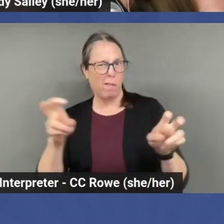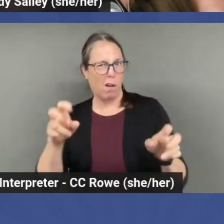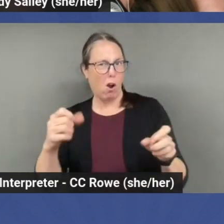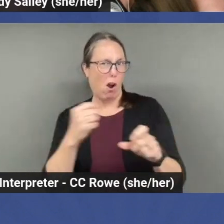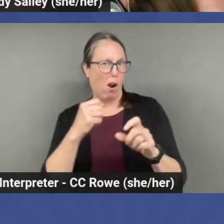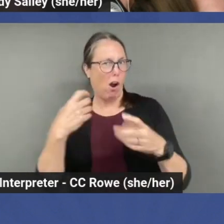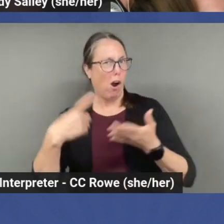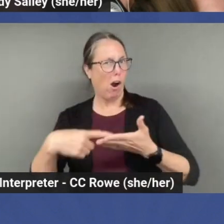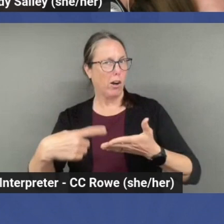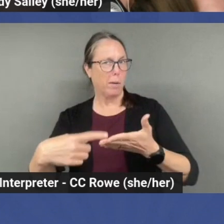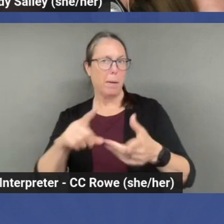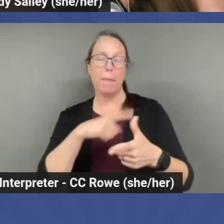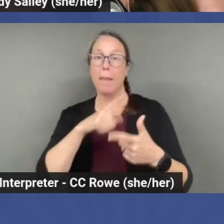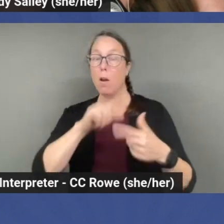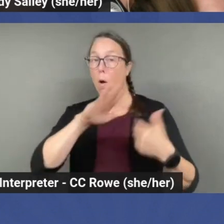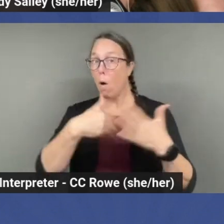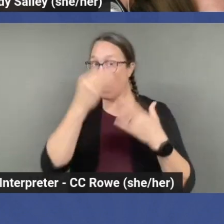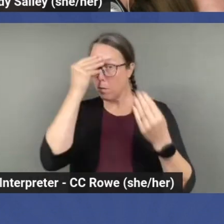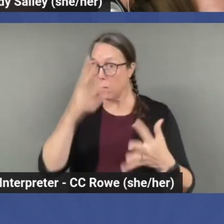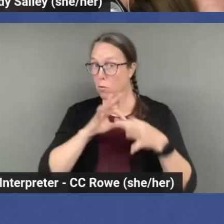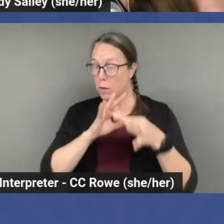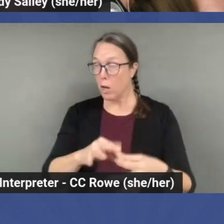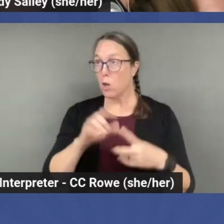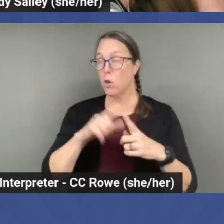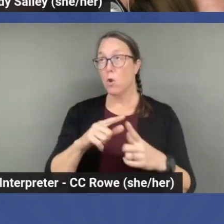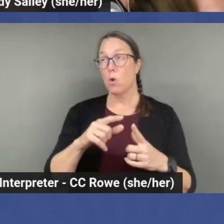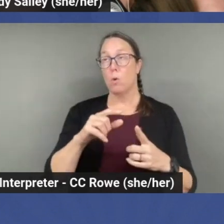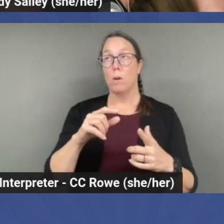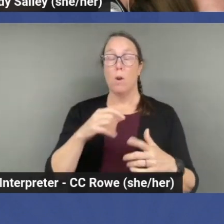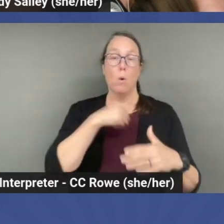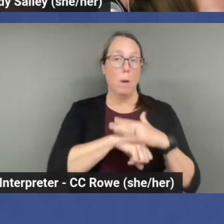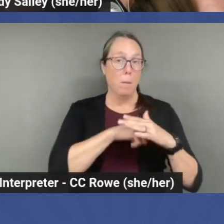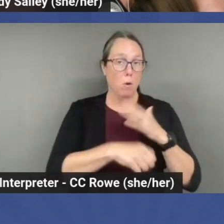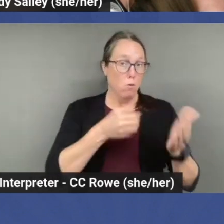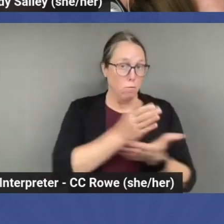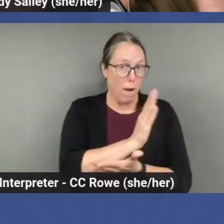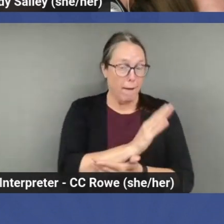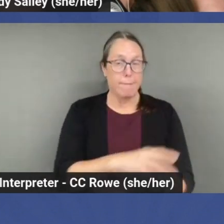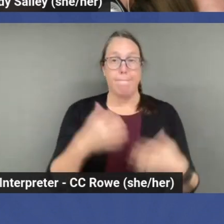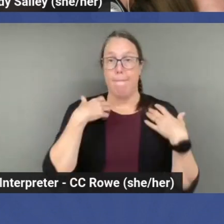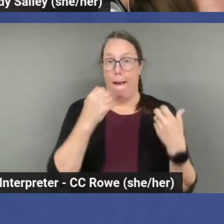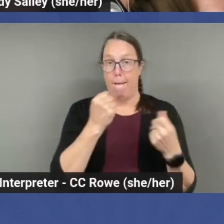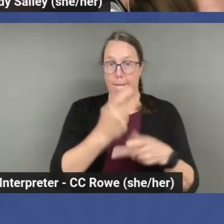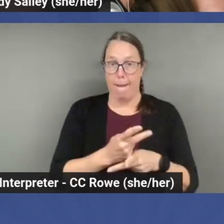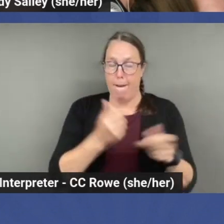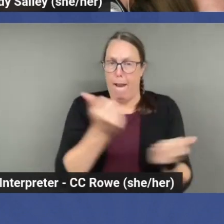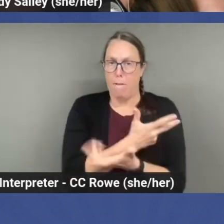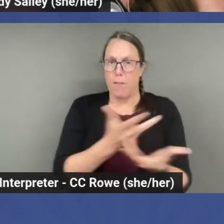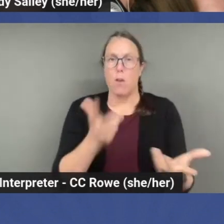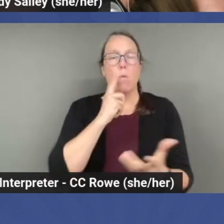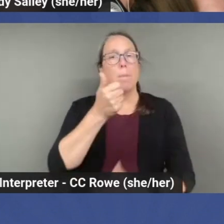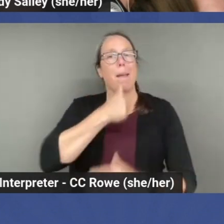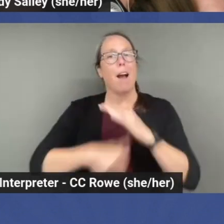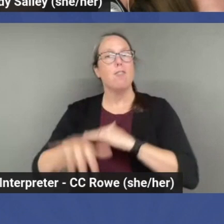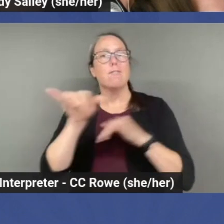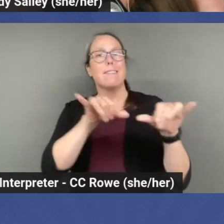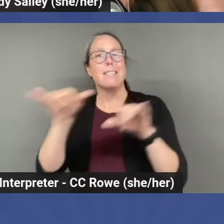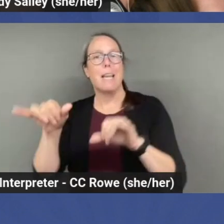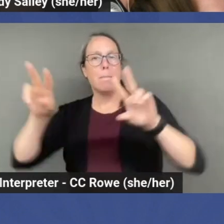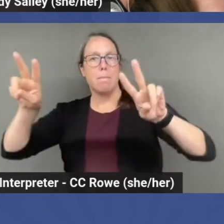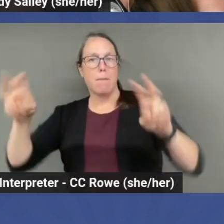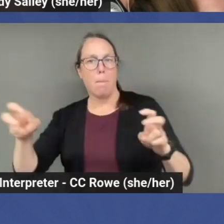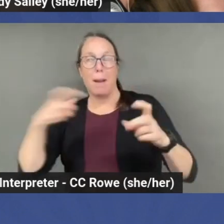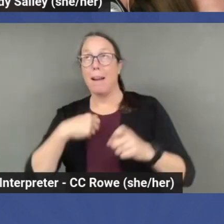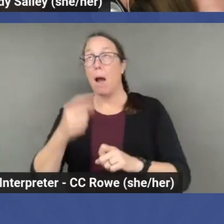about reproductive rights, about health, healthcare, etc., gets kind of put in the same bucket. And I'm thinking about just